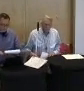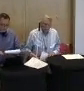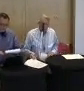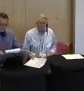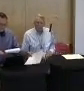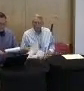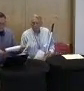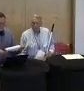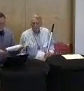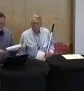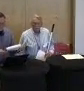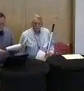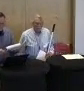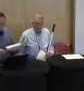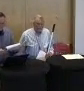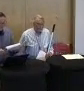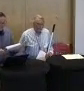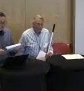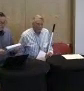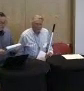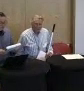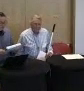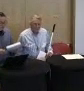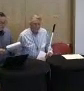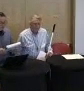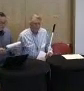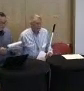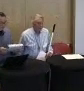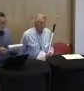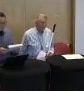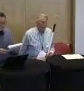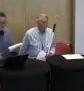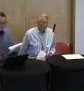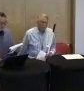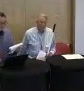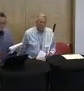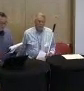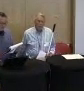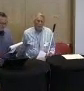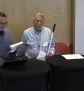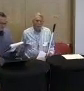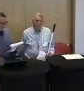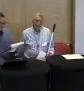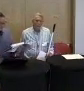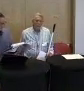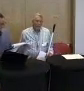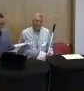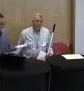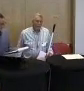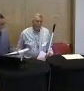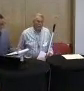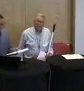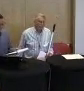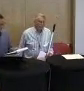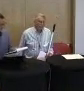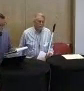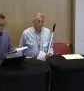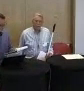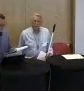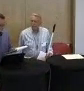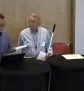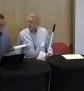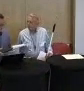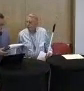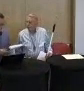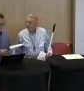explore emerging technologies to enhance education objectives and develop employment opportunities for people with visual issues. That was